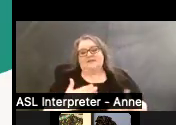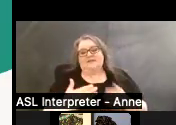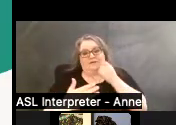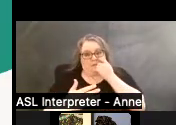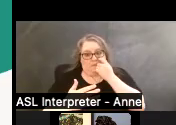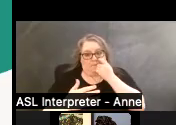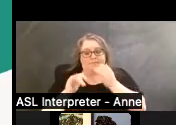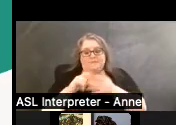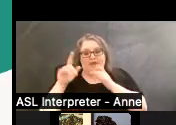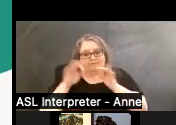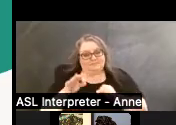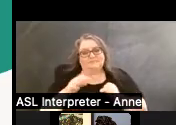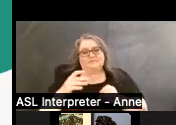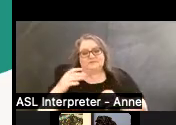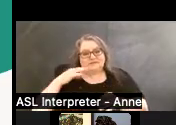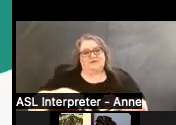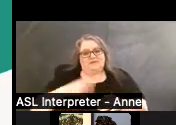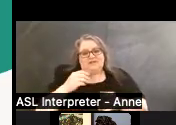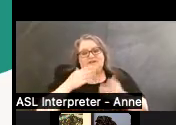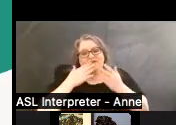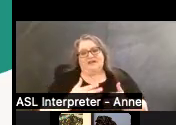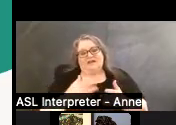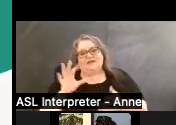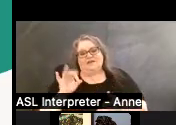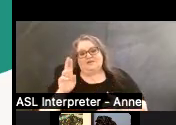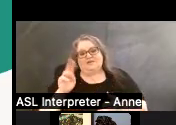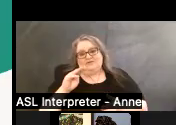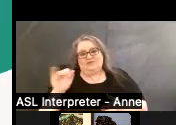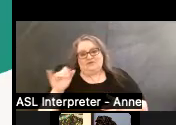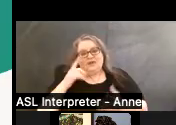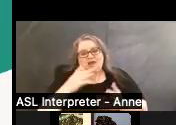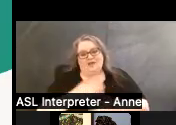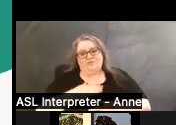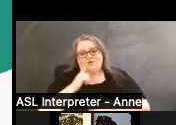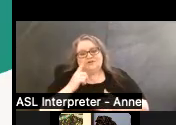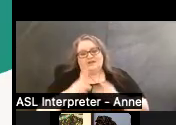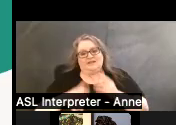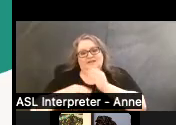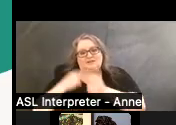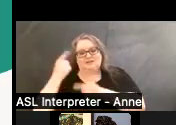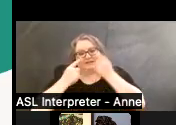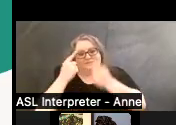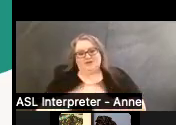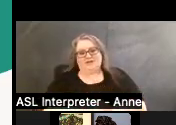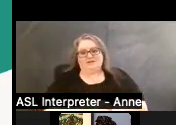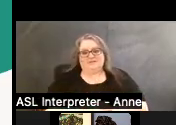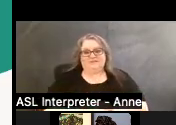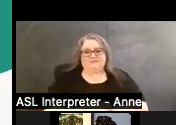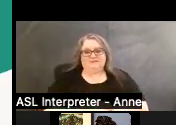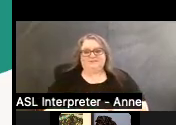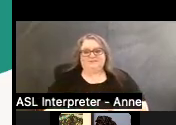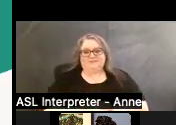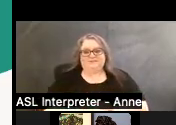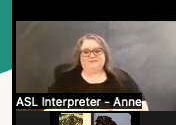That explanation was very helpful. And thank you, Funmi. I appreciate the additional considerations. Dana, I would add